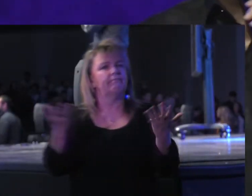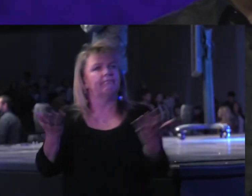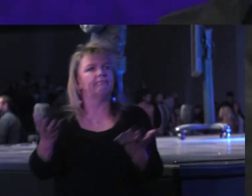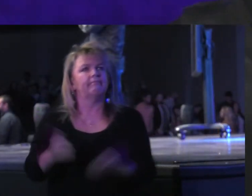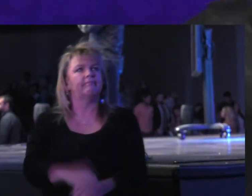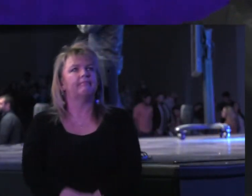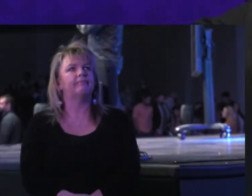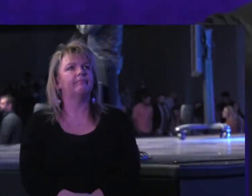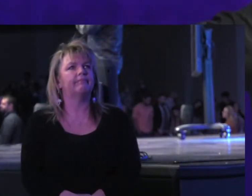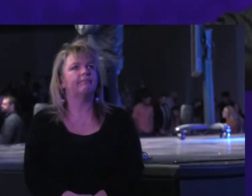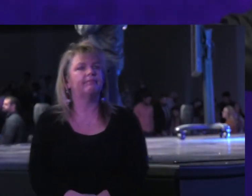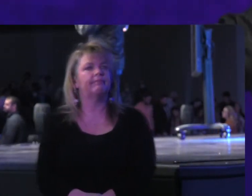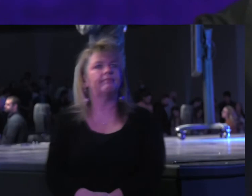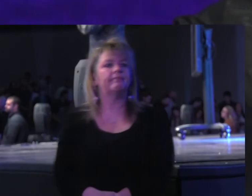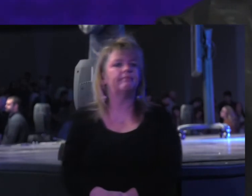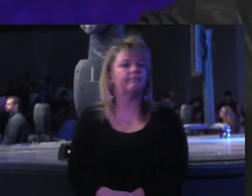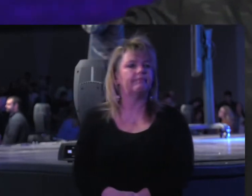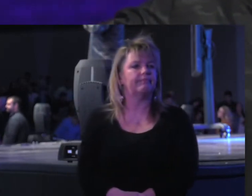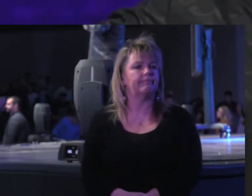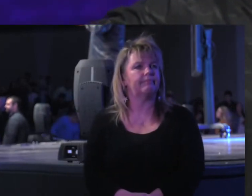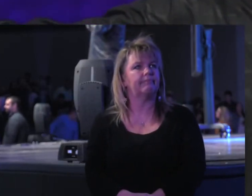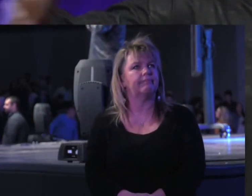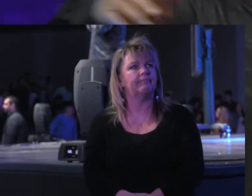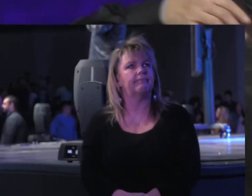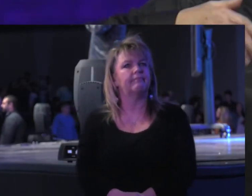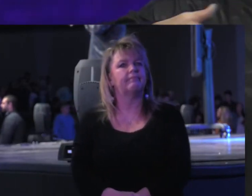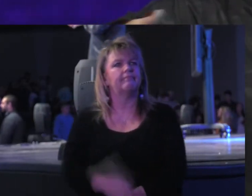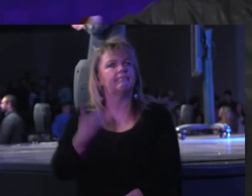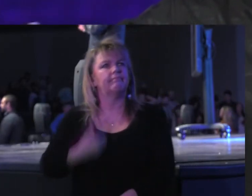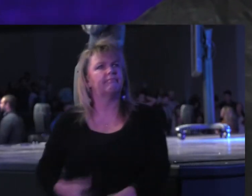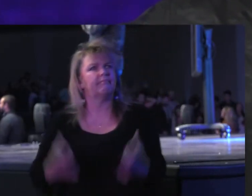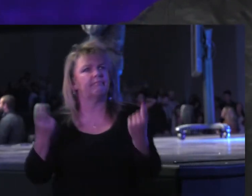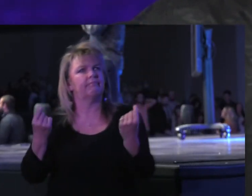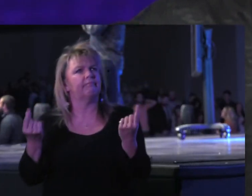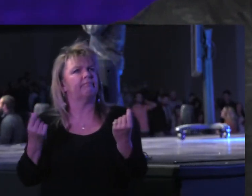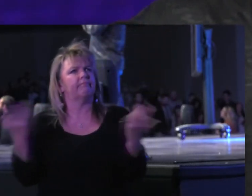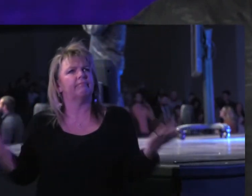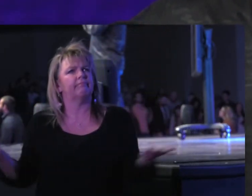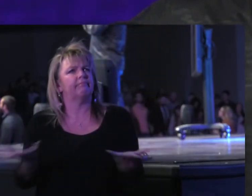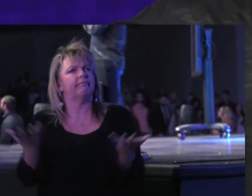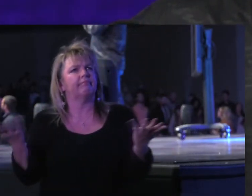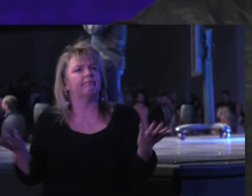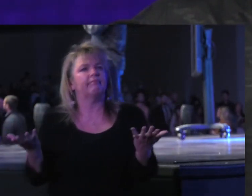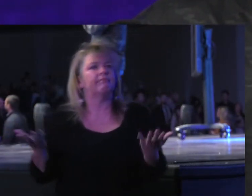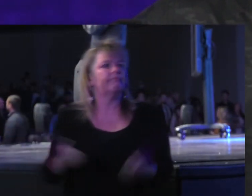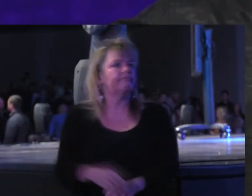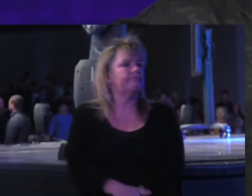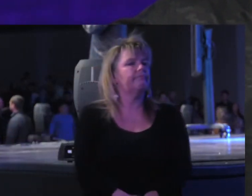Sing this with me, everybody. And what could I